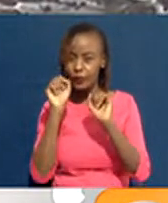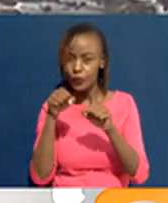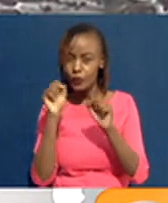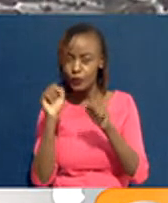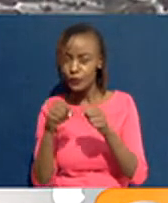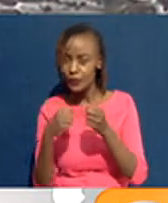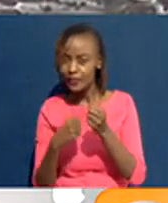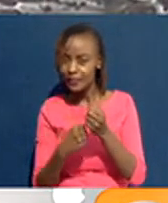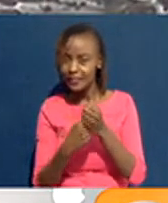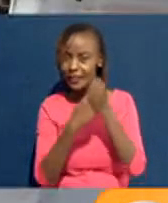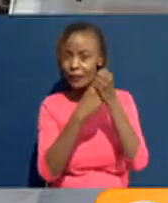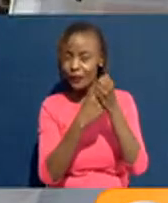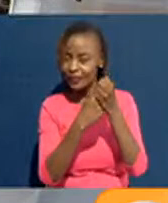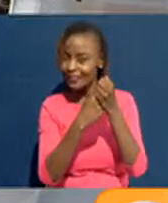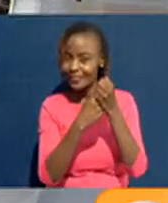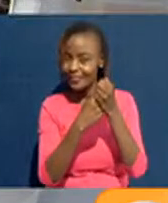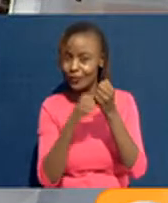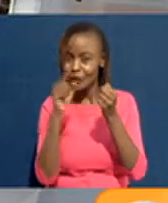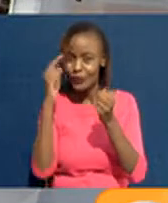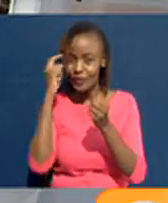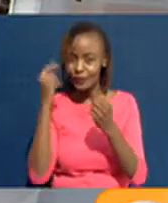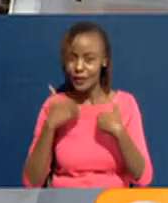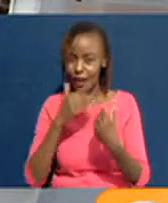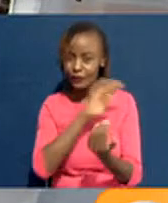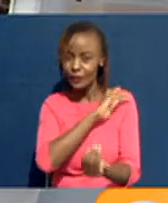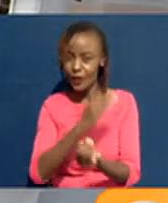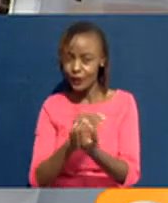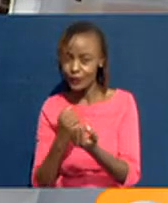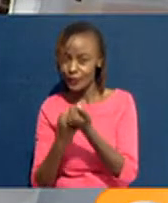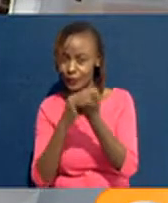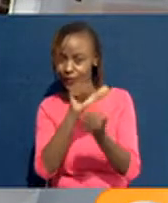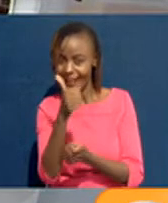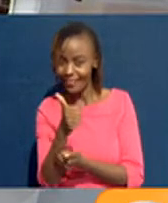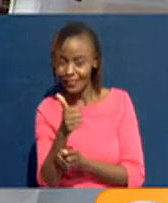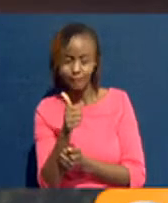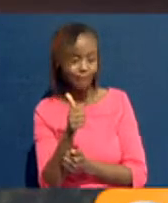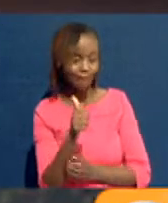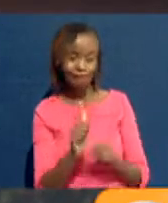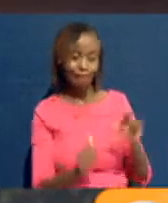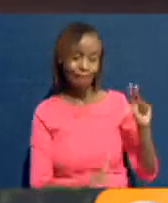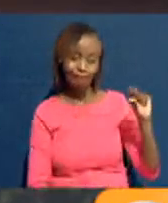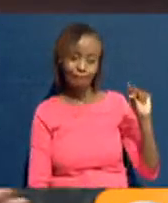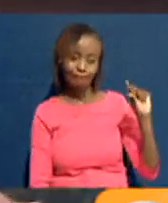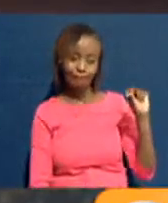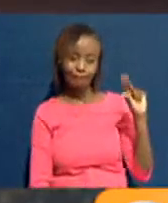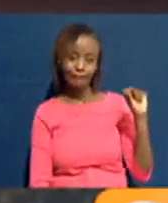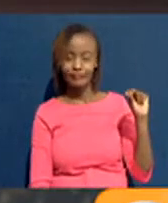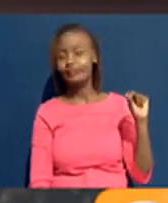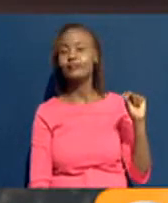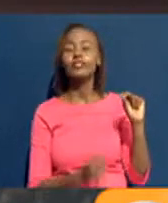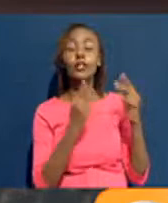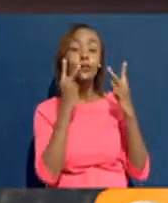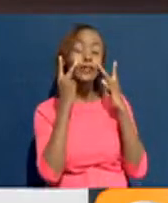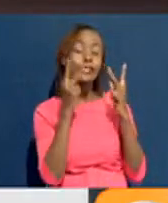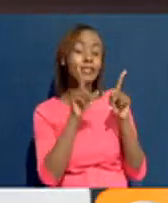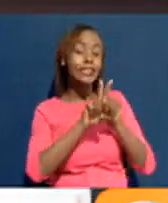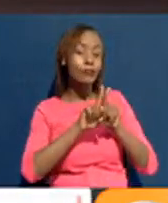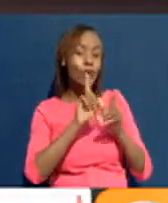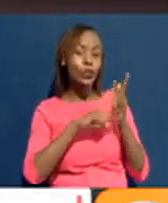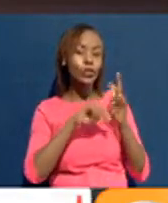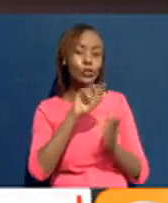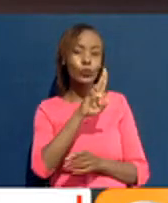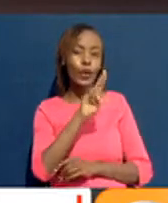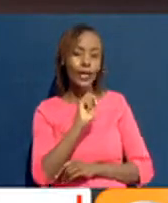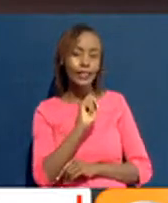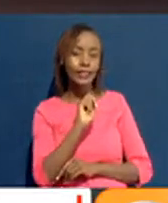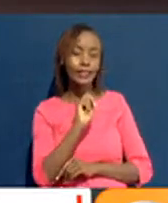this magnitude? No, we are not. The truth for the matter is, I mean, even if you look at the UN report, and I'm sure Mheshimiwa Nelson